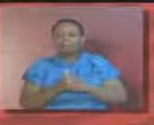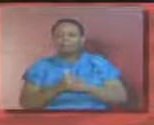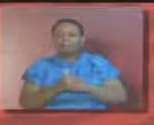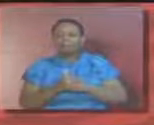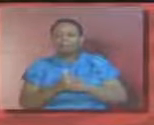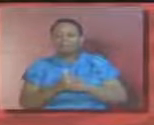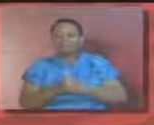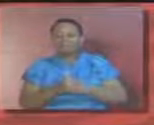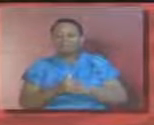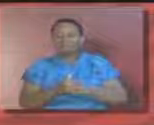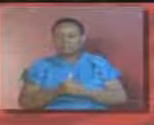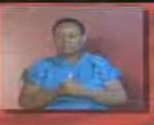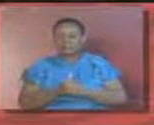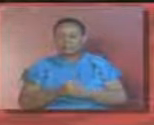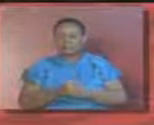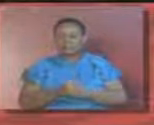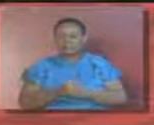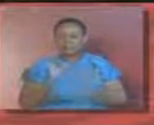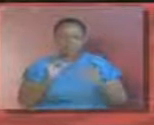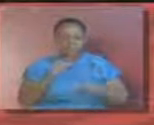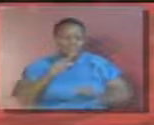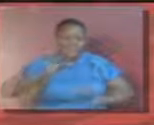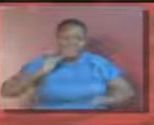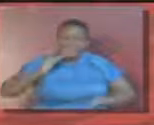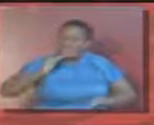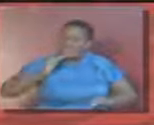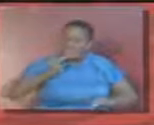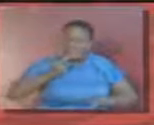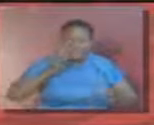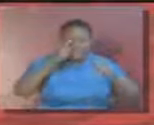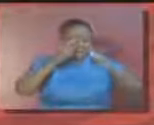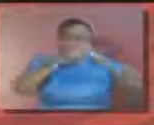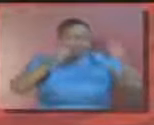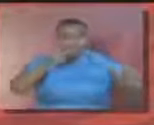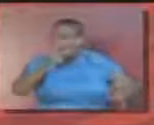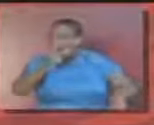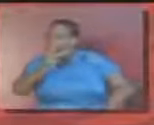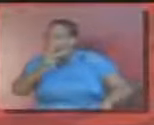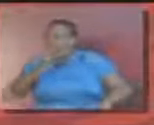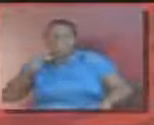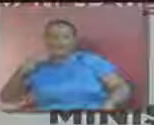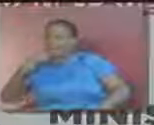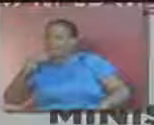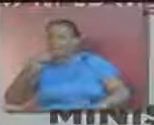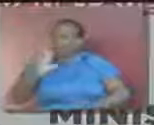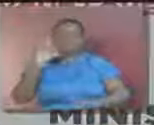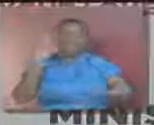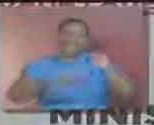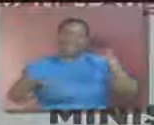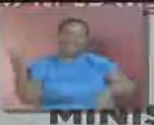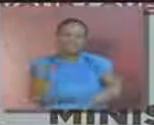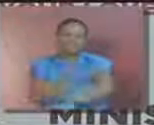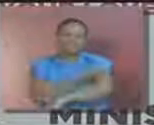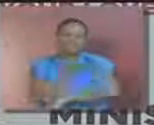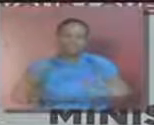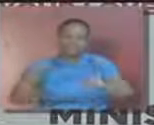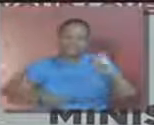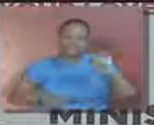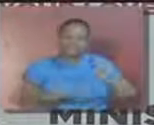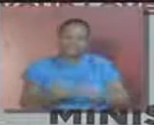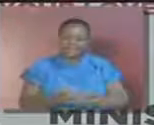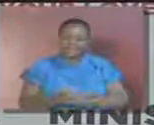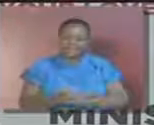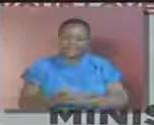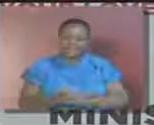that all persons who fit the criteria receive their vaccines to keep our population safe. Thank you. Thank you very much,